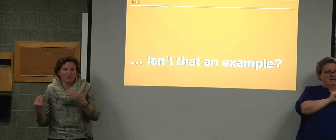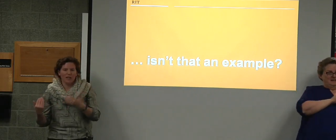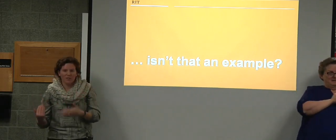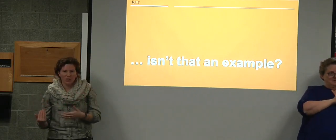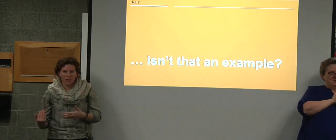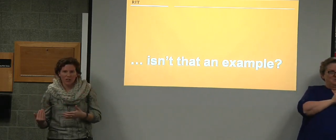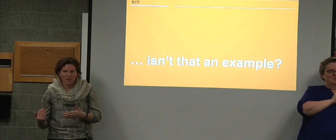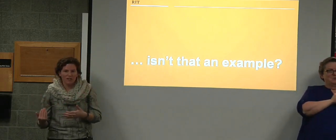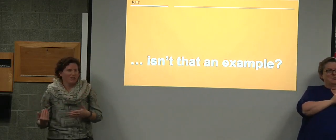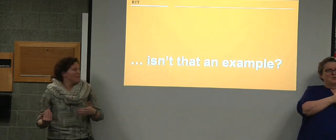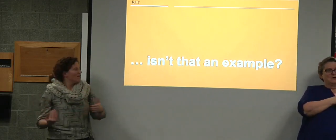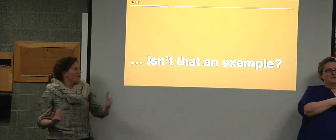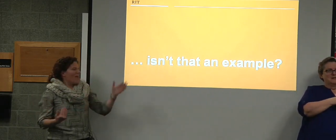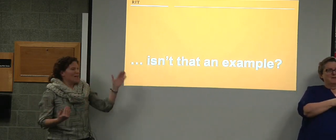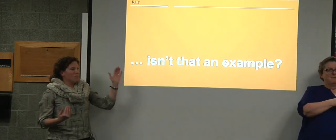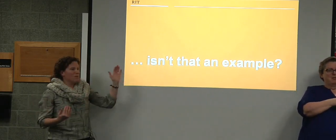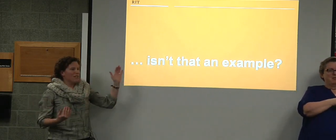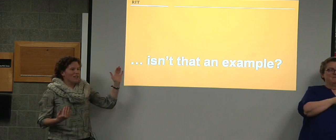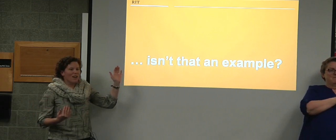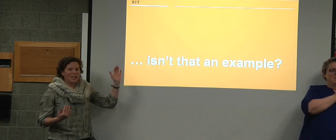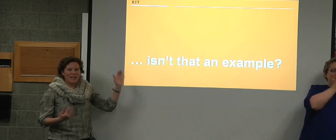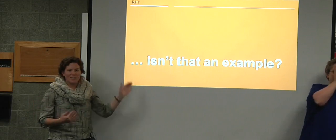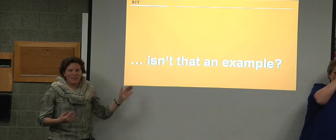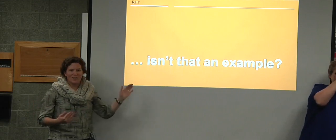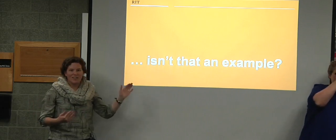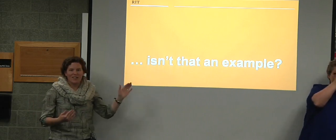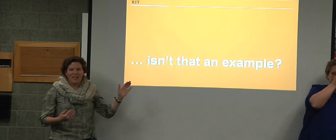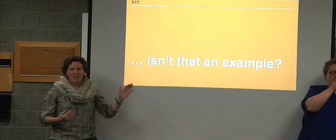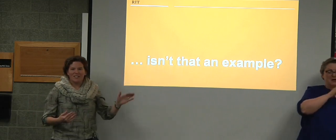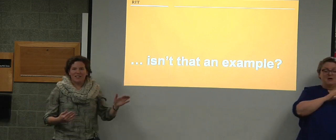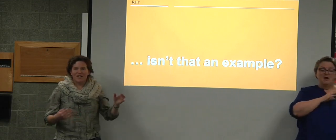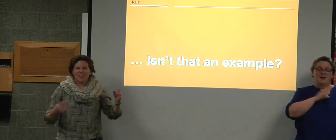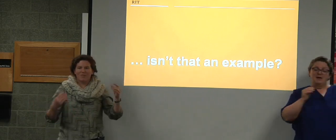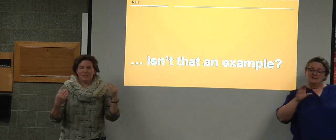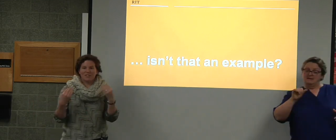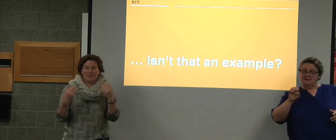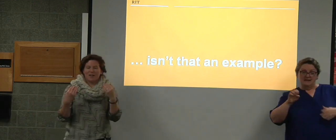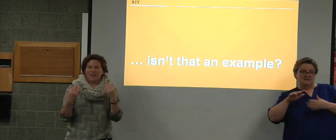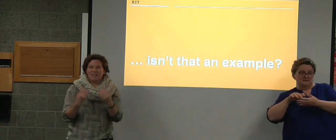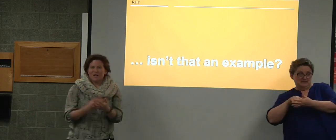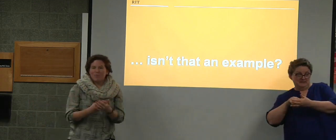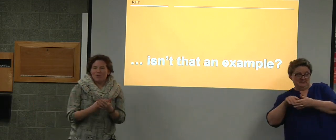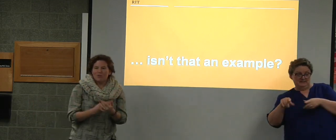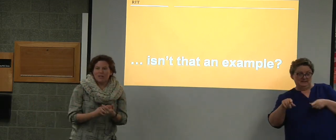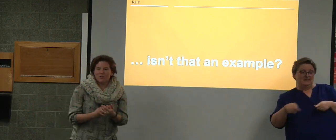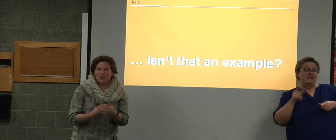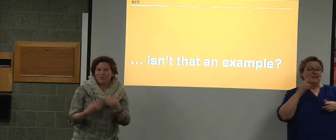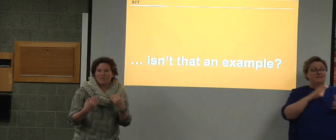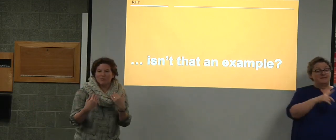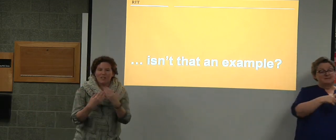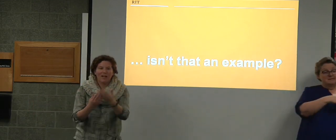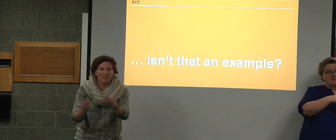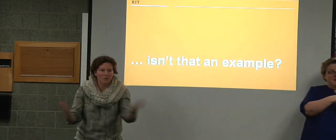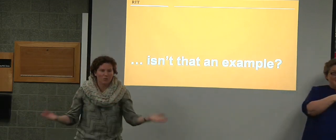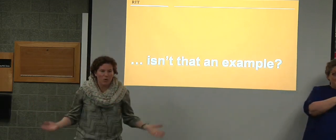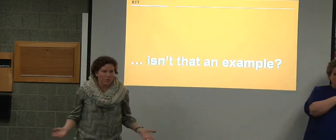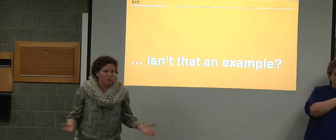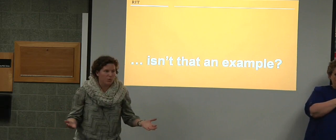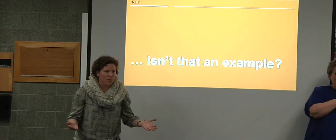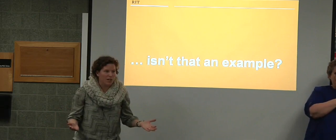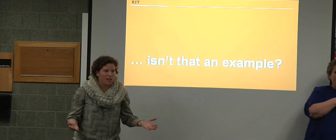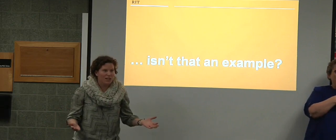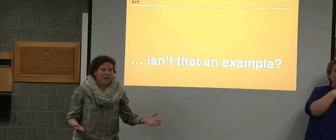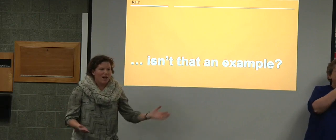in a lecture and it being a case study is that if it's an example in a lecture, I'm still telling you the